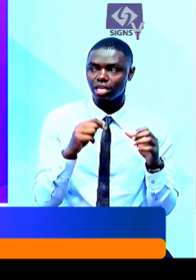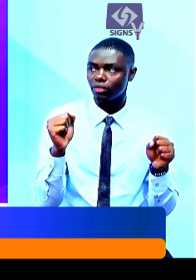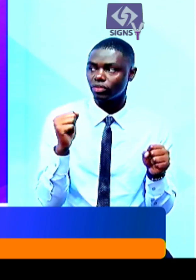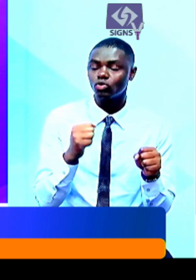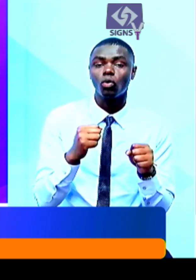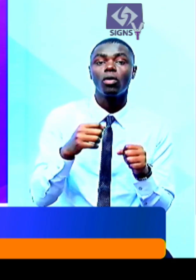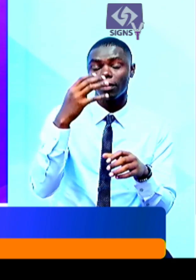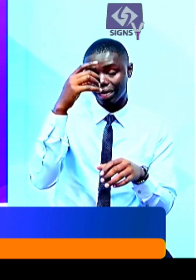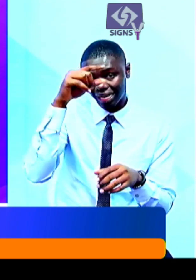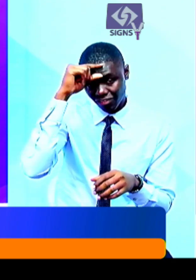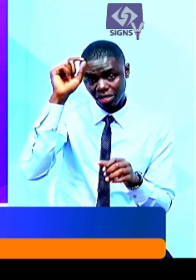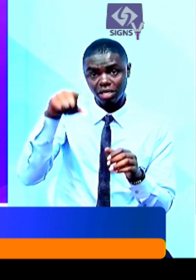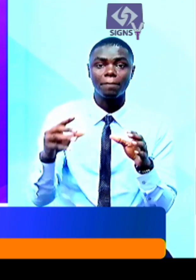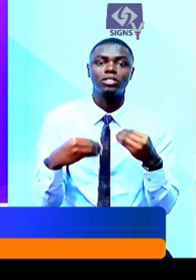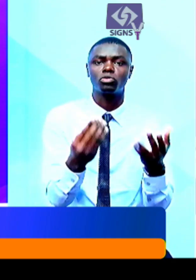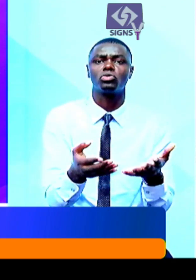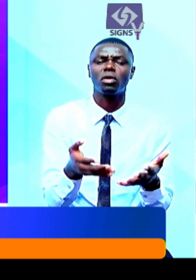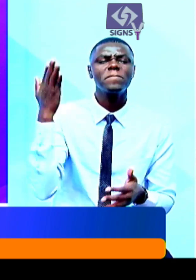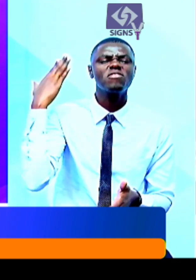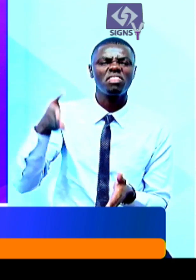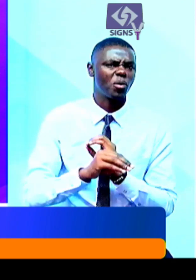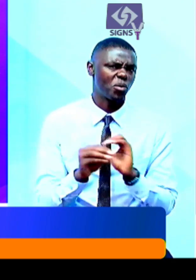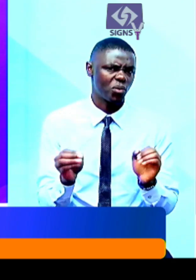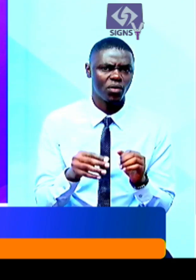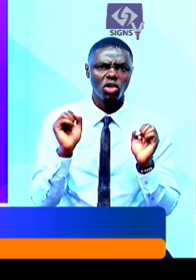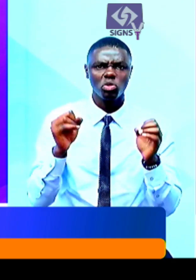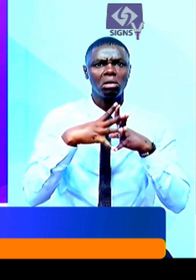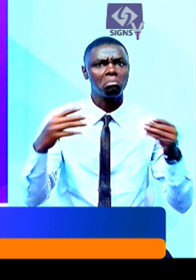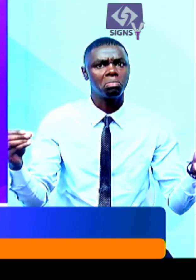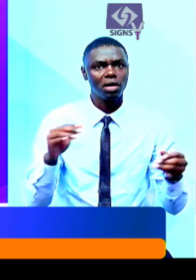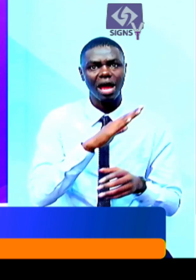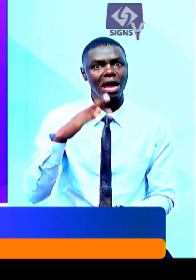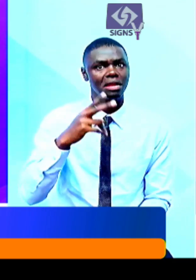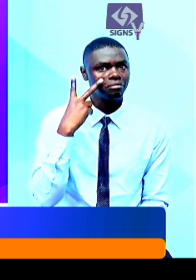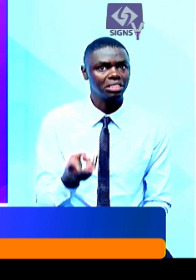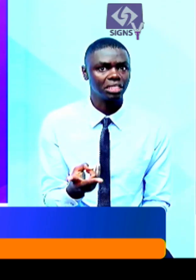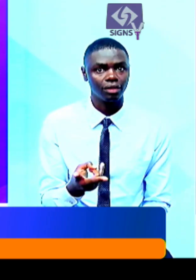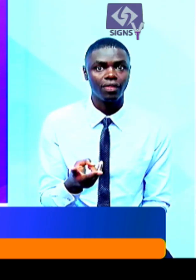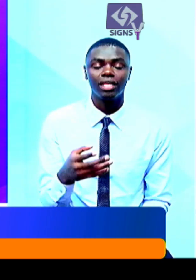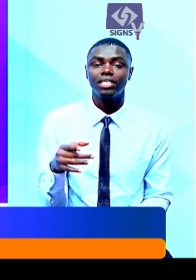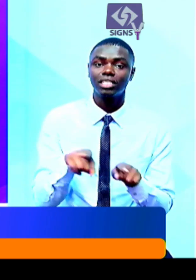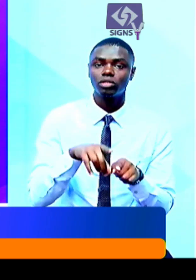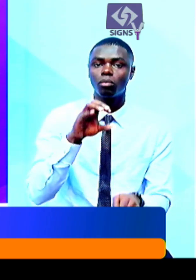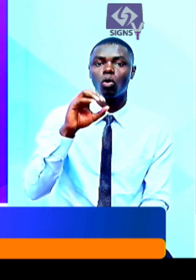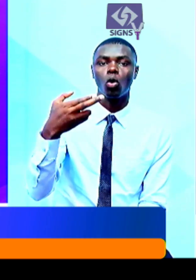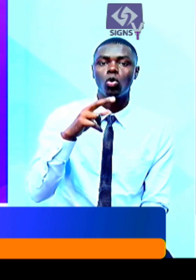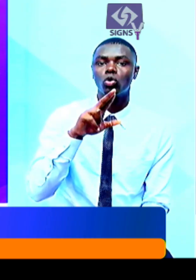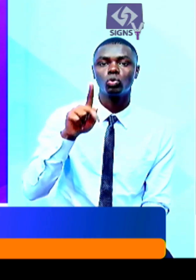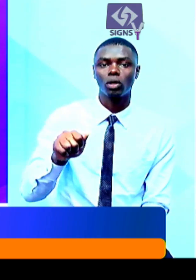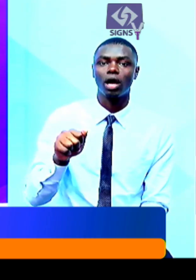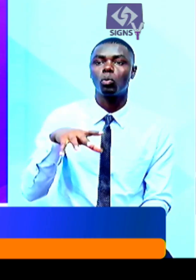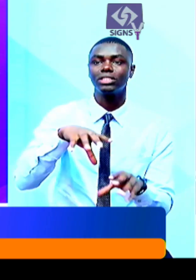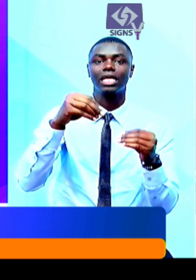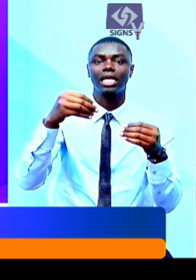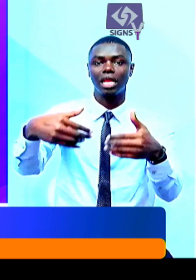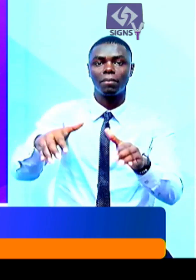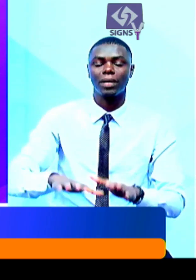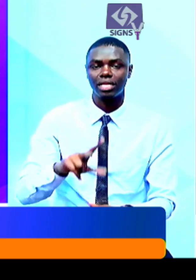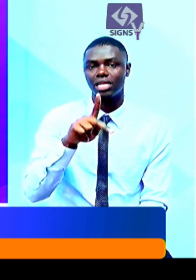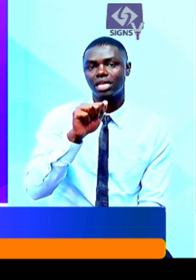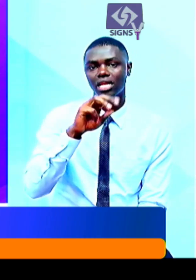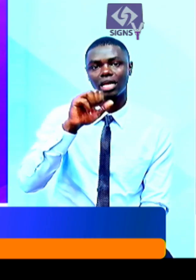must produce you. Those was never there before. You could disappear and never seen. Like Ochuka was taken and was buried in committee, and the